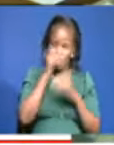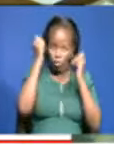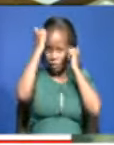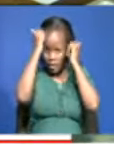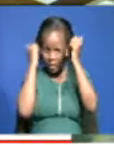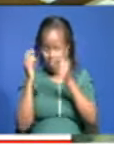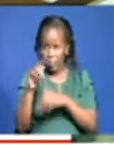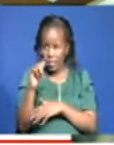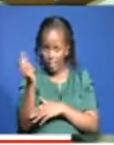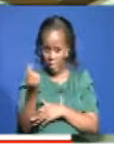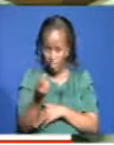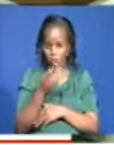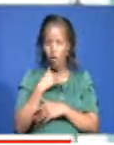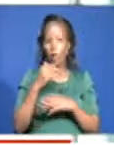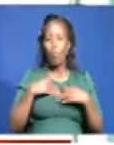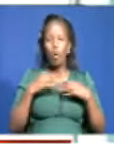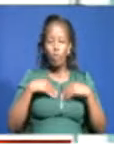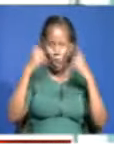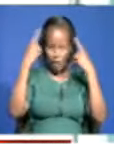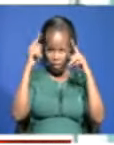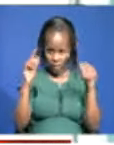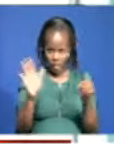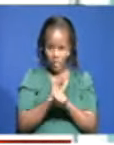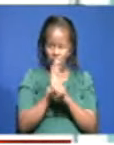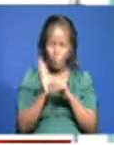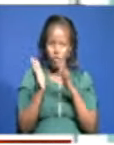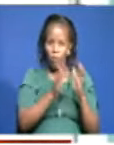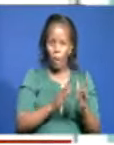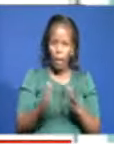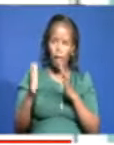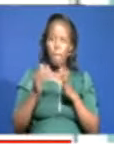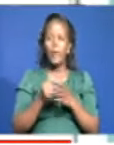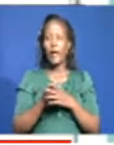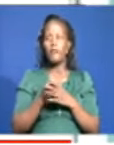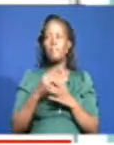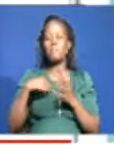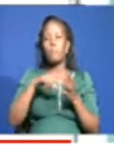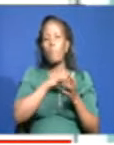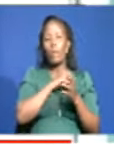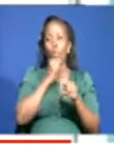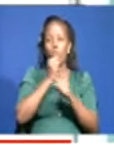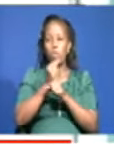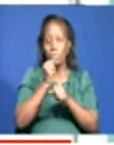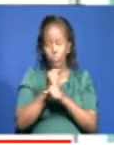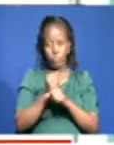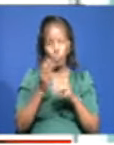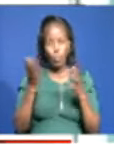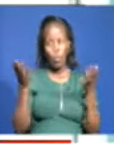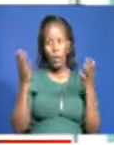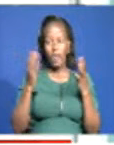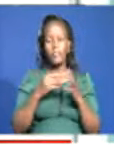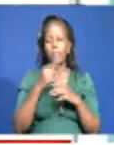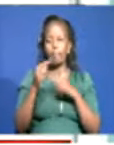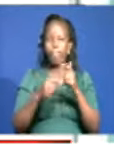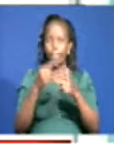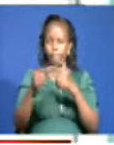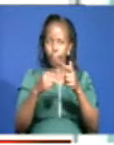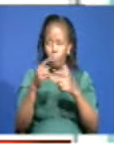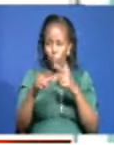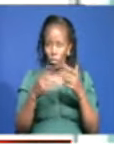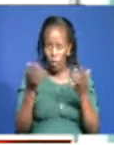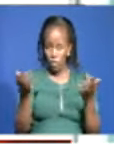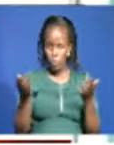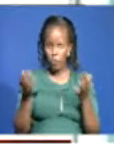successful implementation of the transition plan. Our effort is on holding the terrain